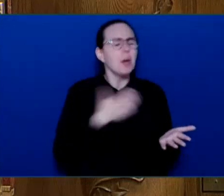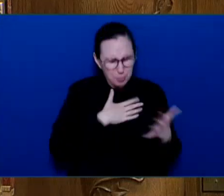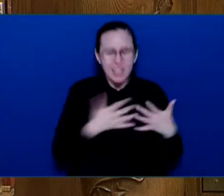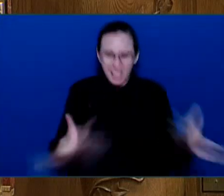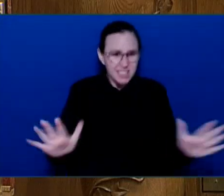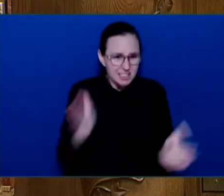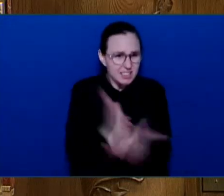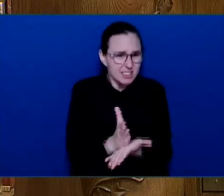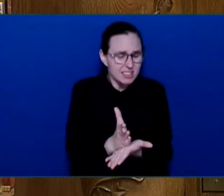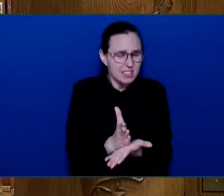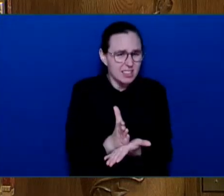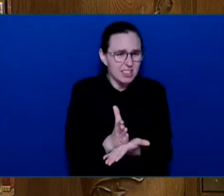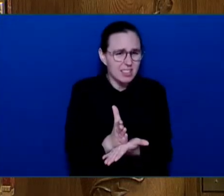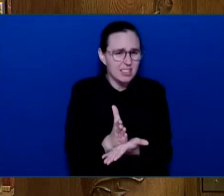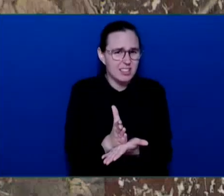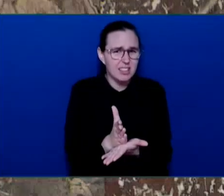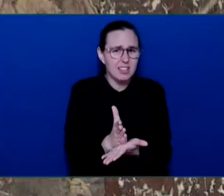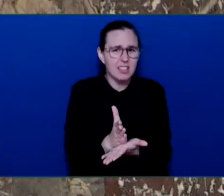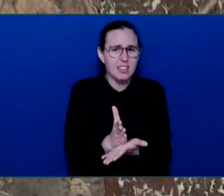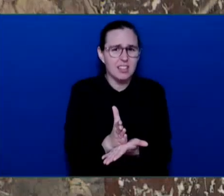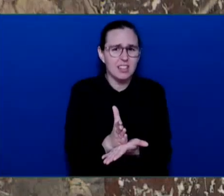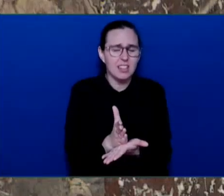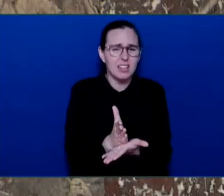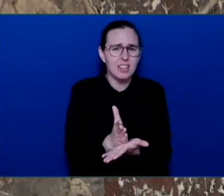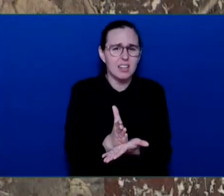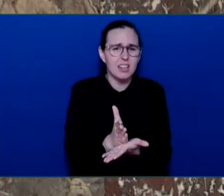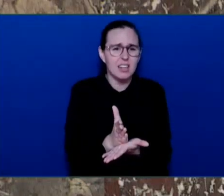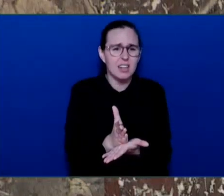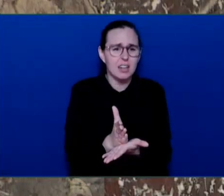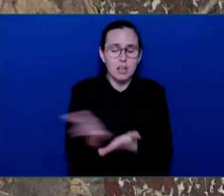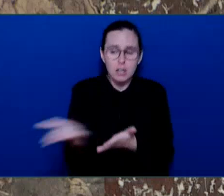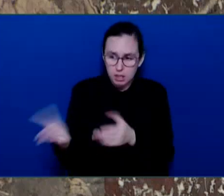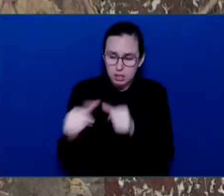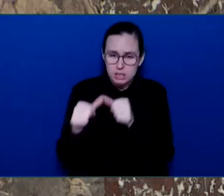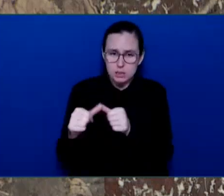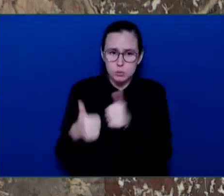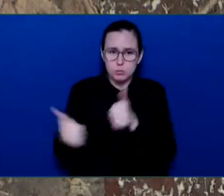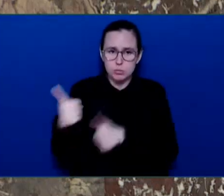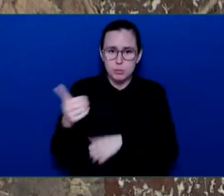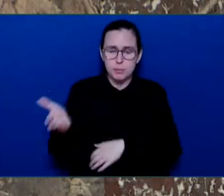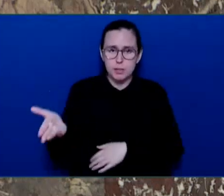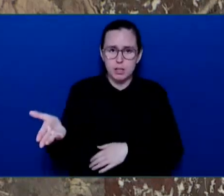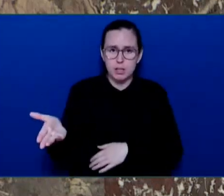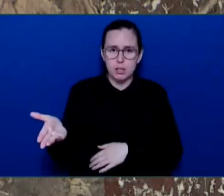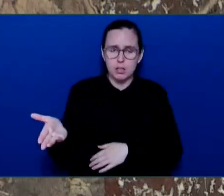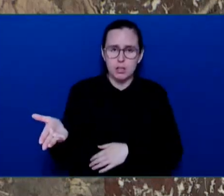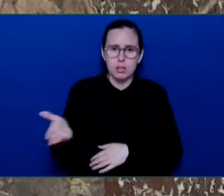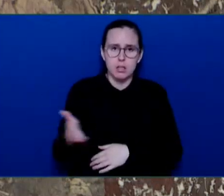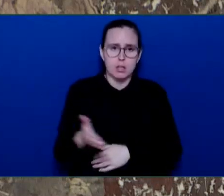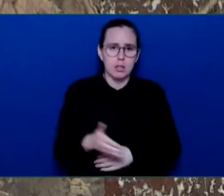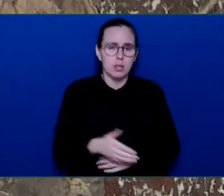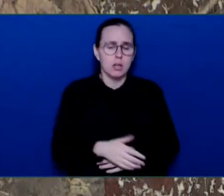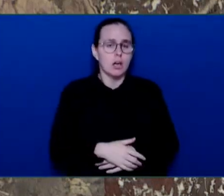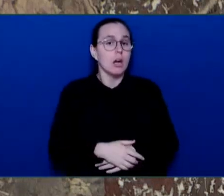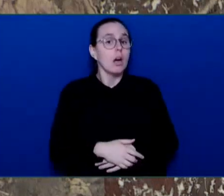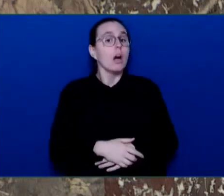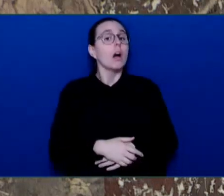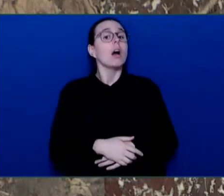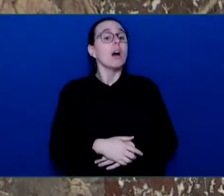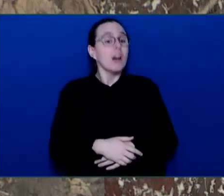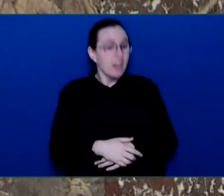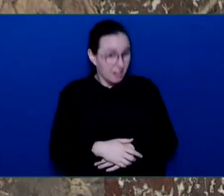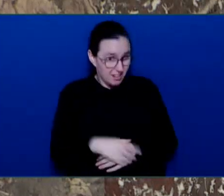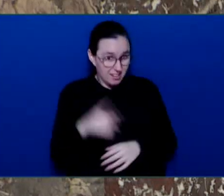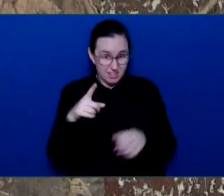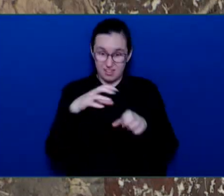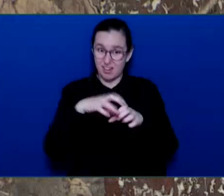Premier will continue. We've reduced emissions. We've grown the economy. Since we launched Clean BC, BC's